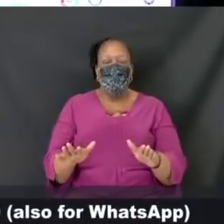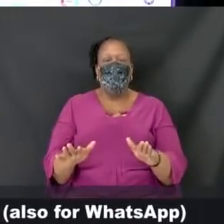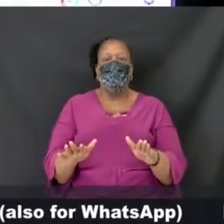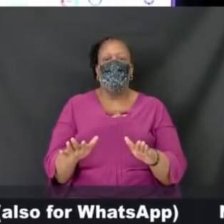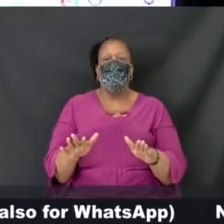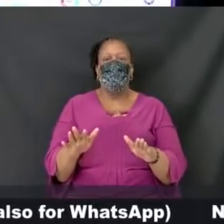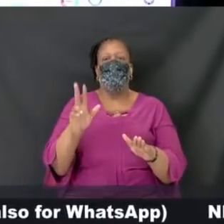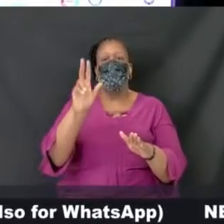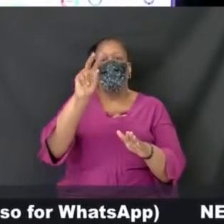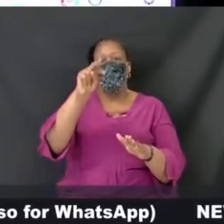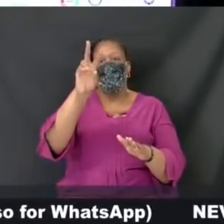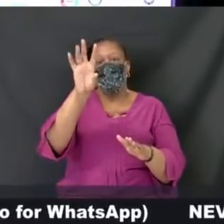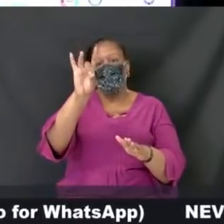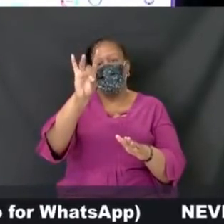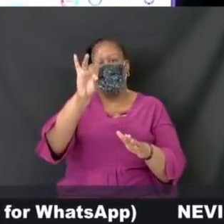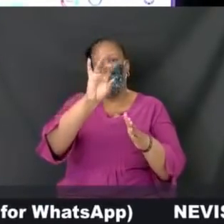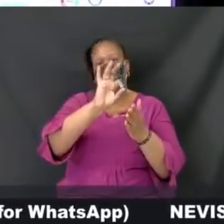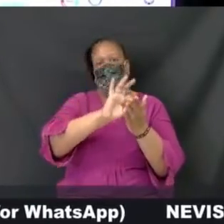before the expiry date.